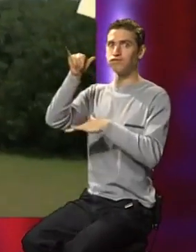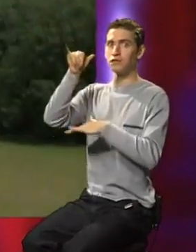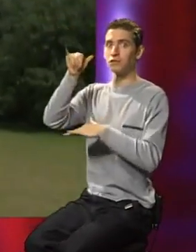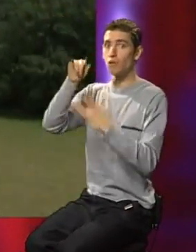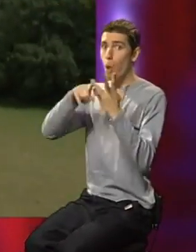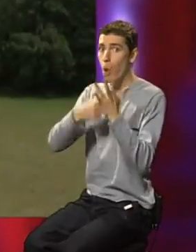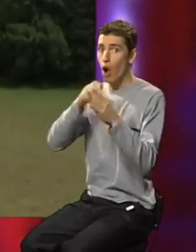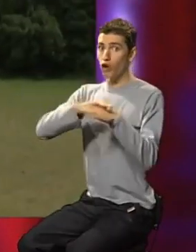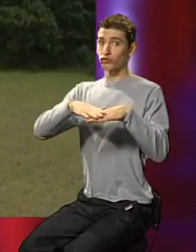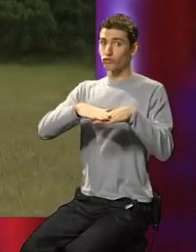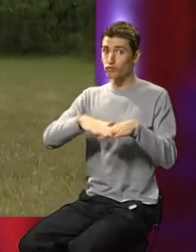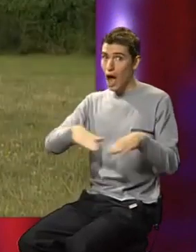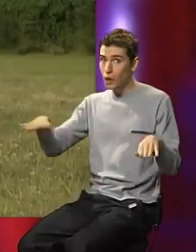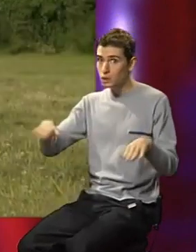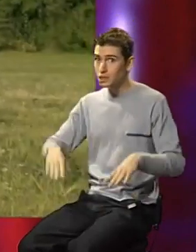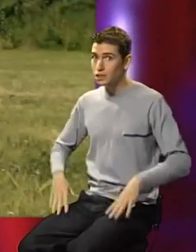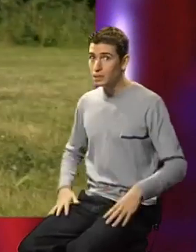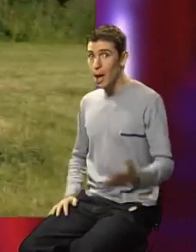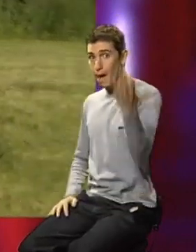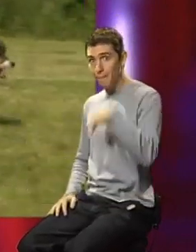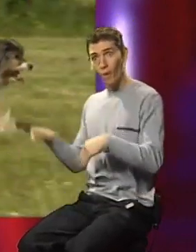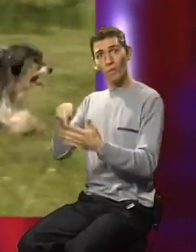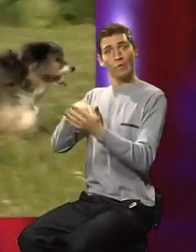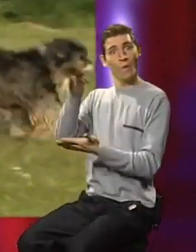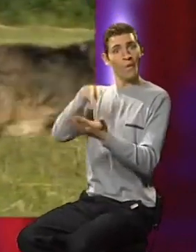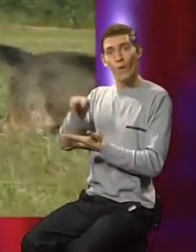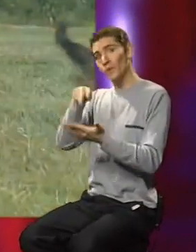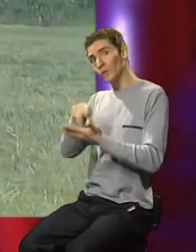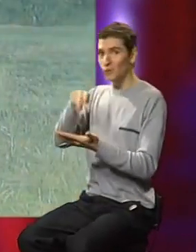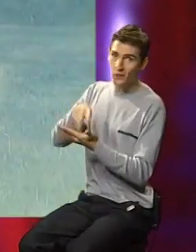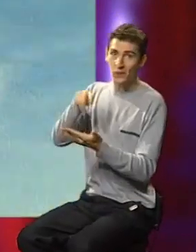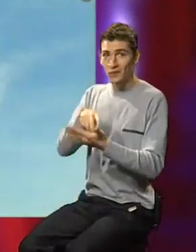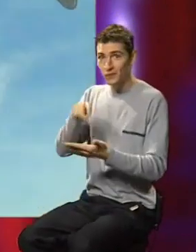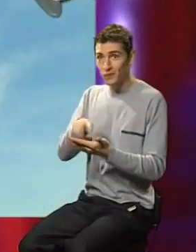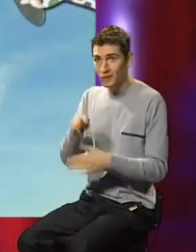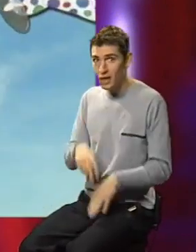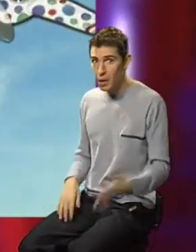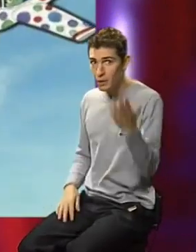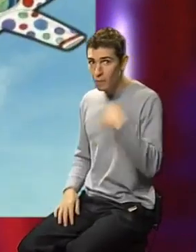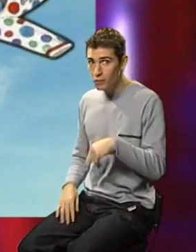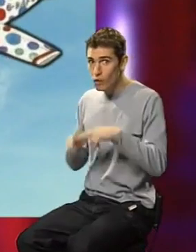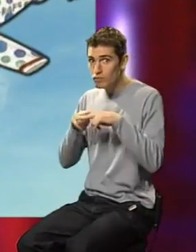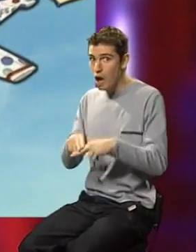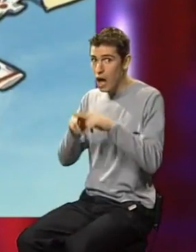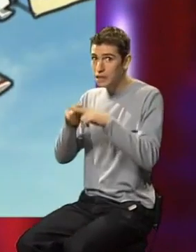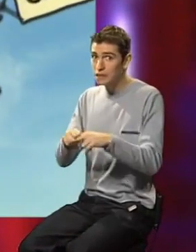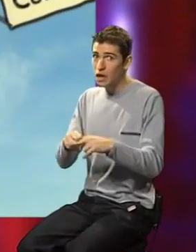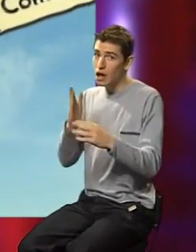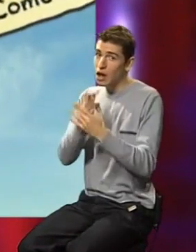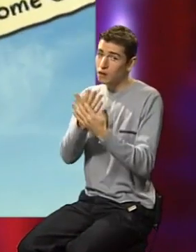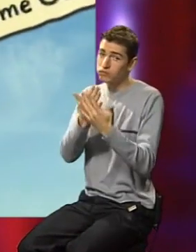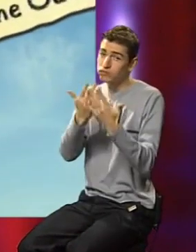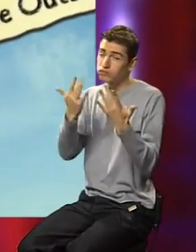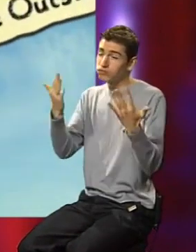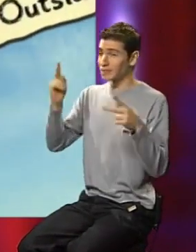the ground. Come for a walk, come for a ride. There's so much